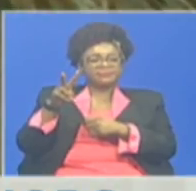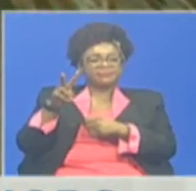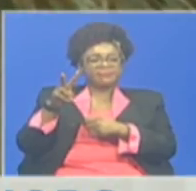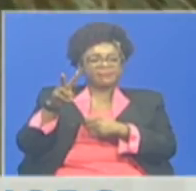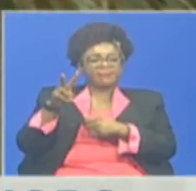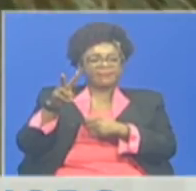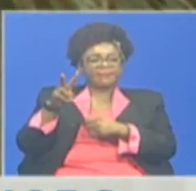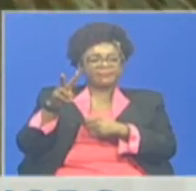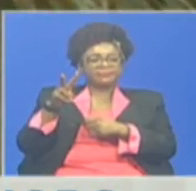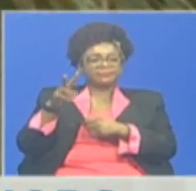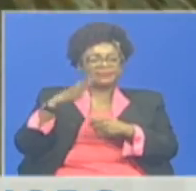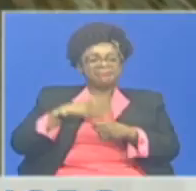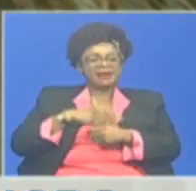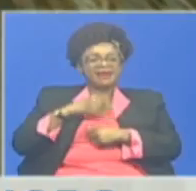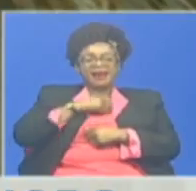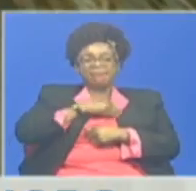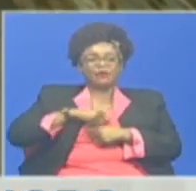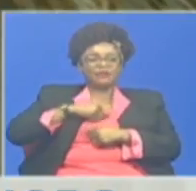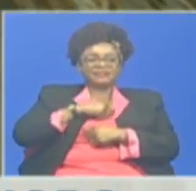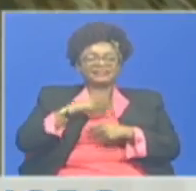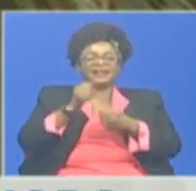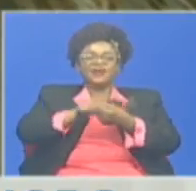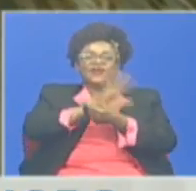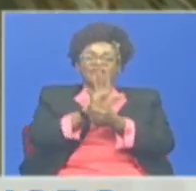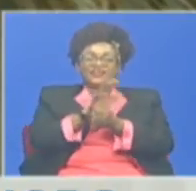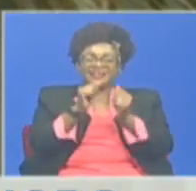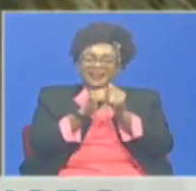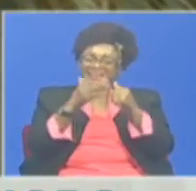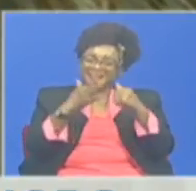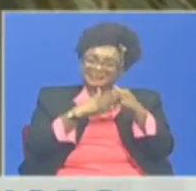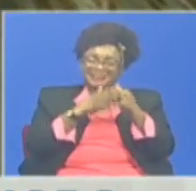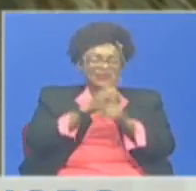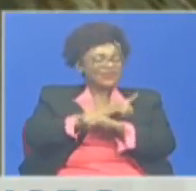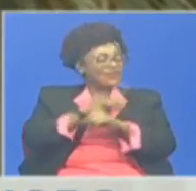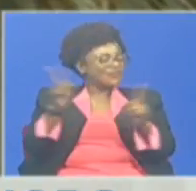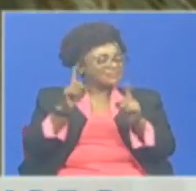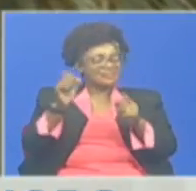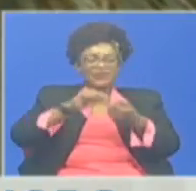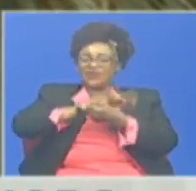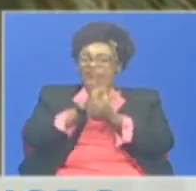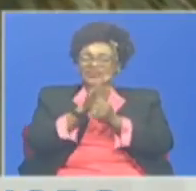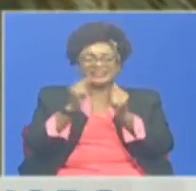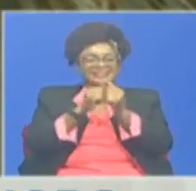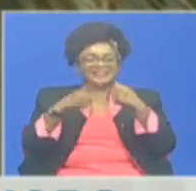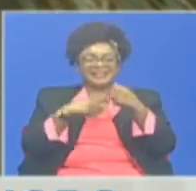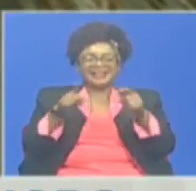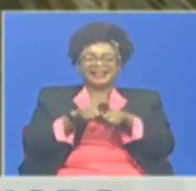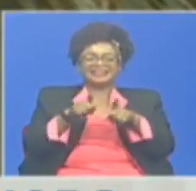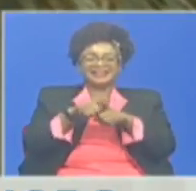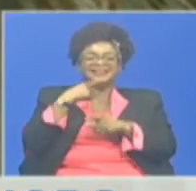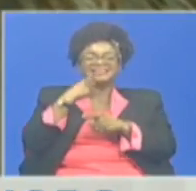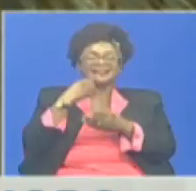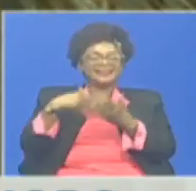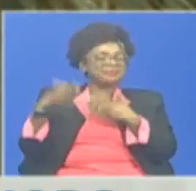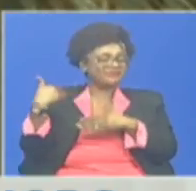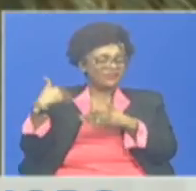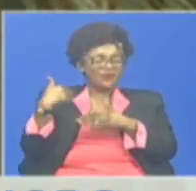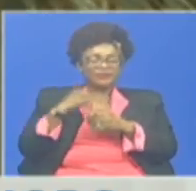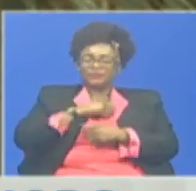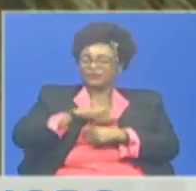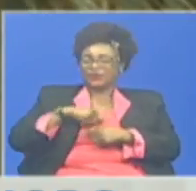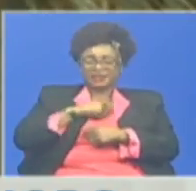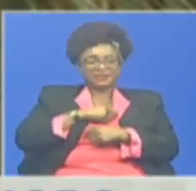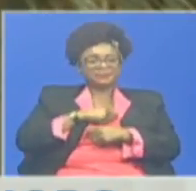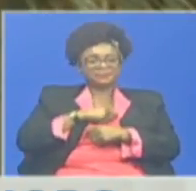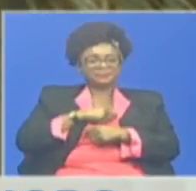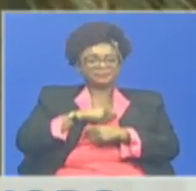Well, my apologies, there is actually COVID-19 and not COVID-16, as I've mentioned there, slip of the tongue, I beg your pardon.